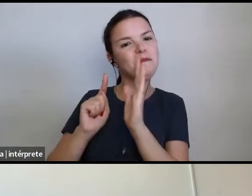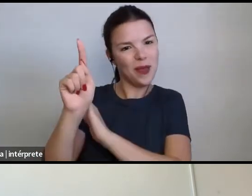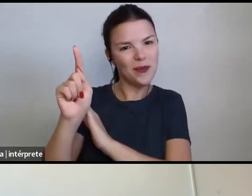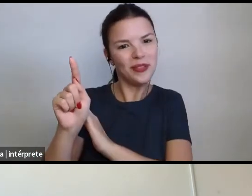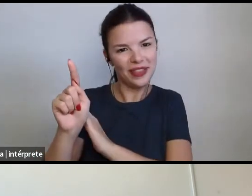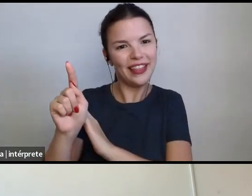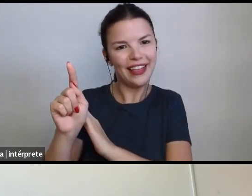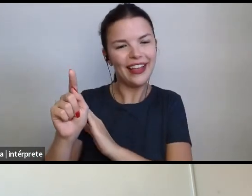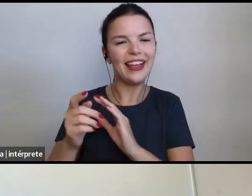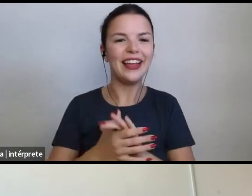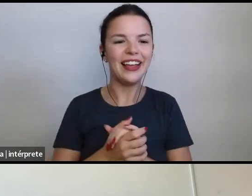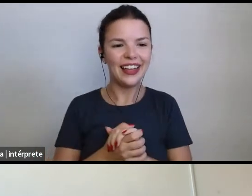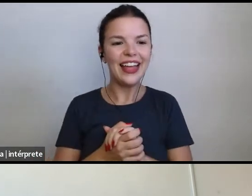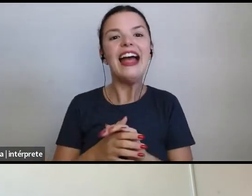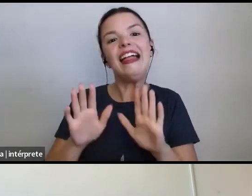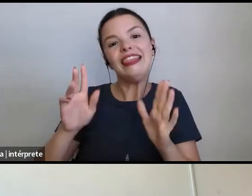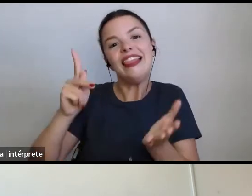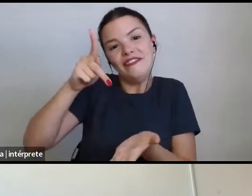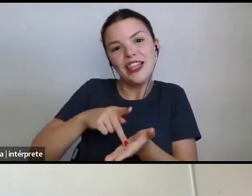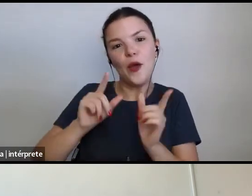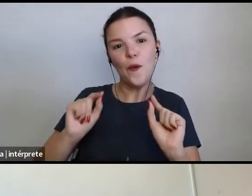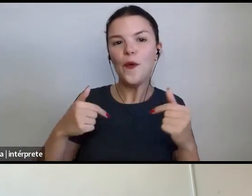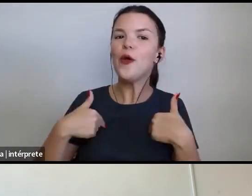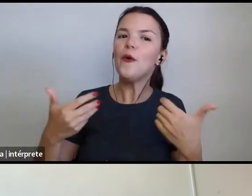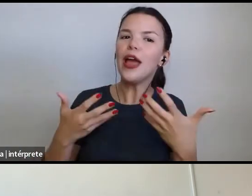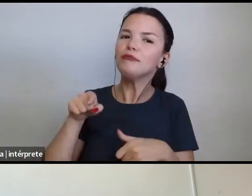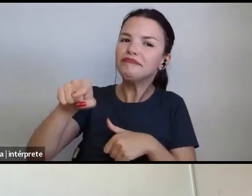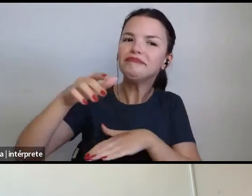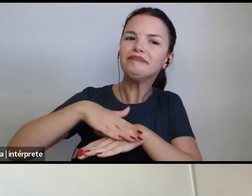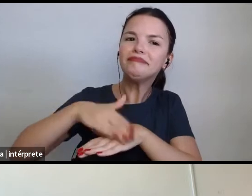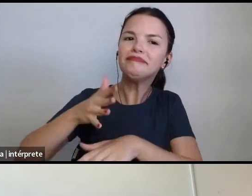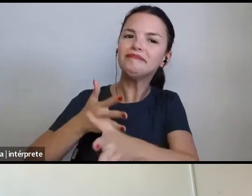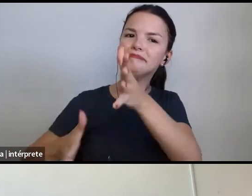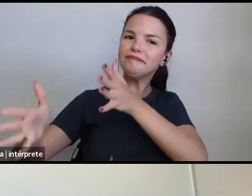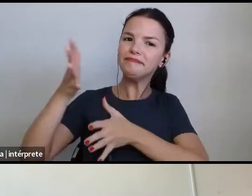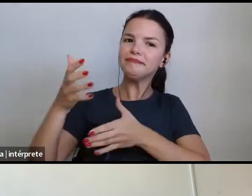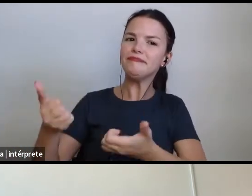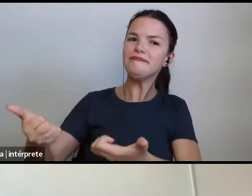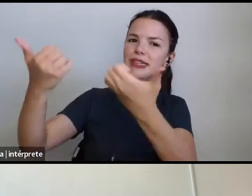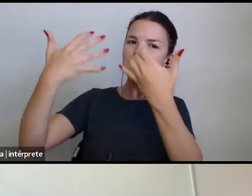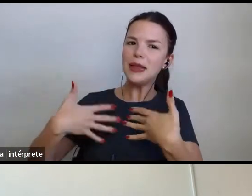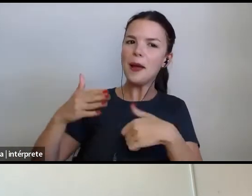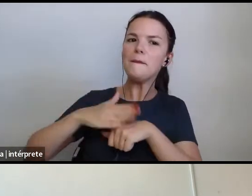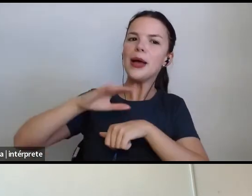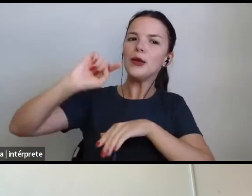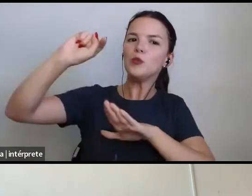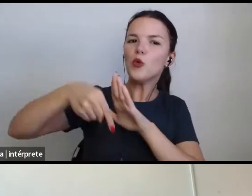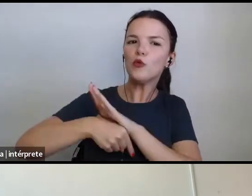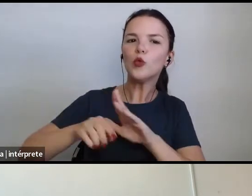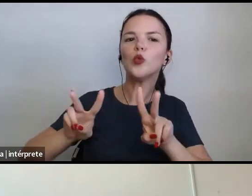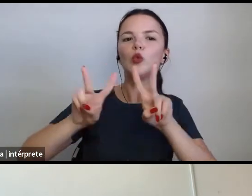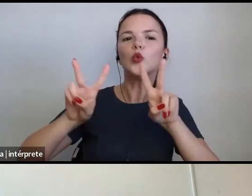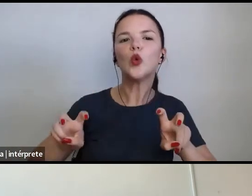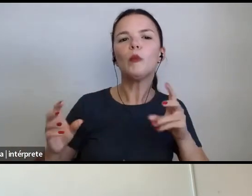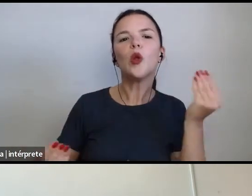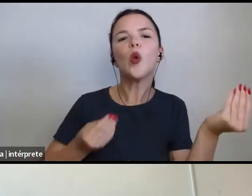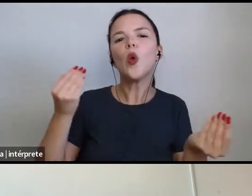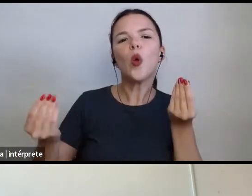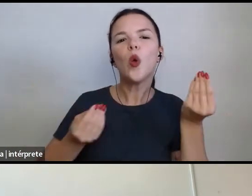you to hear more from you about the possible dynamic